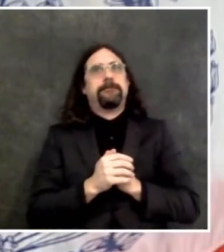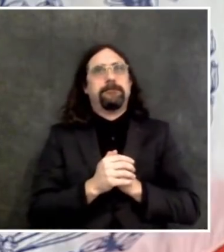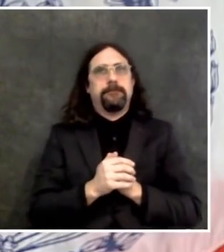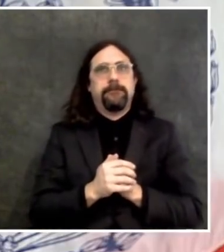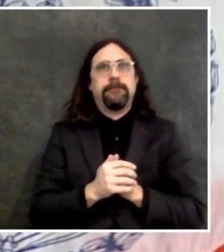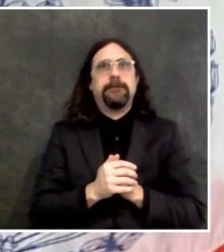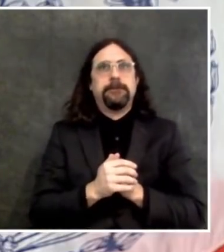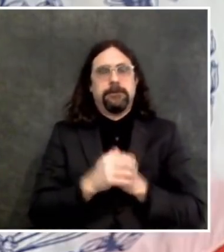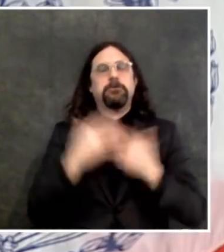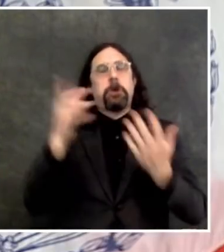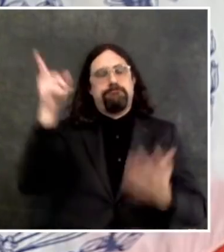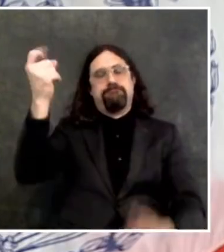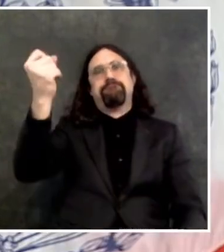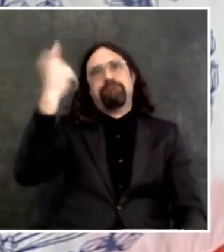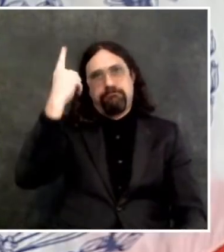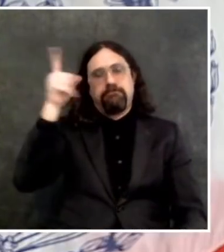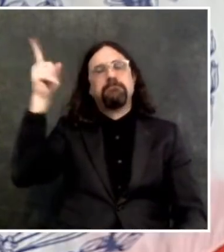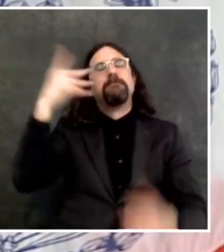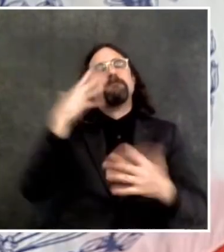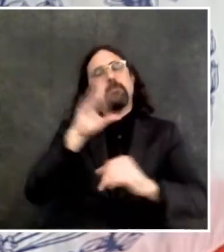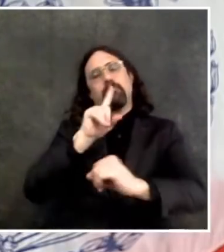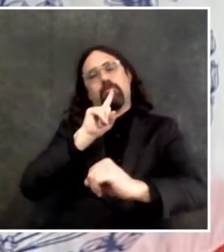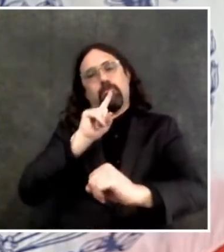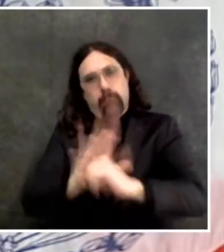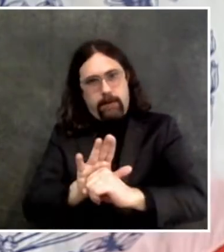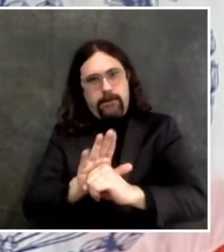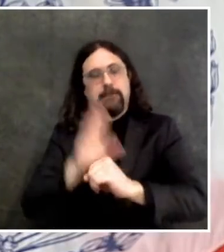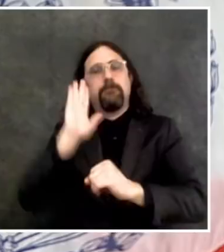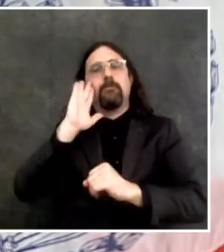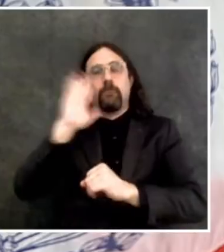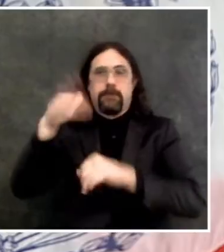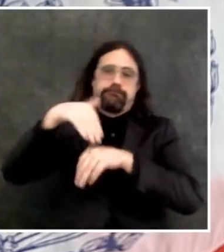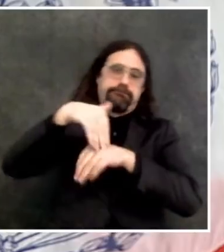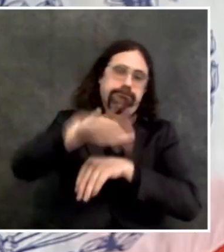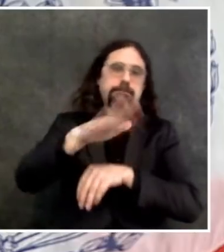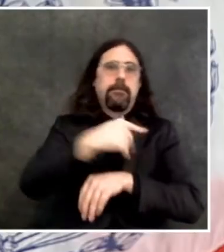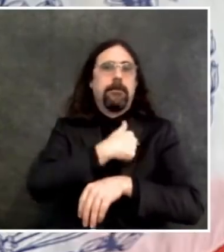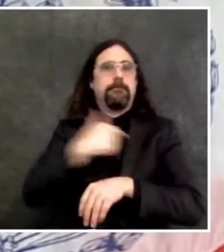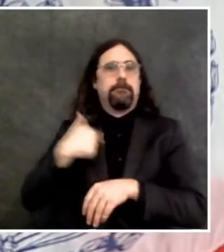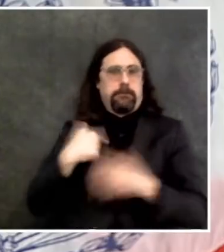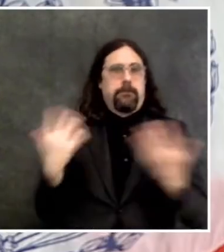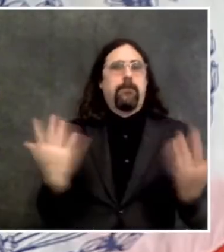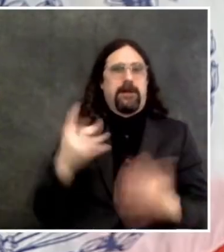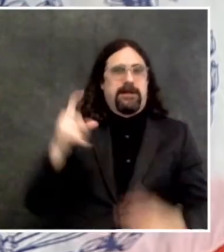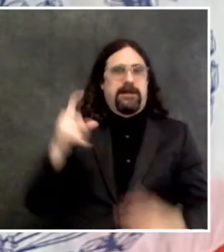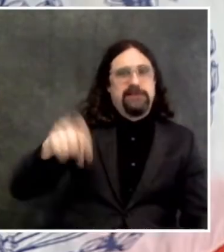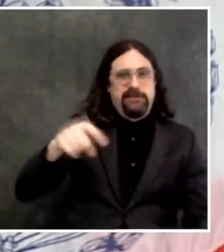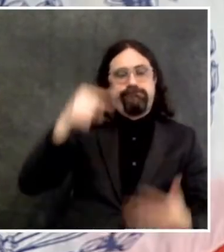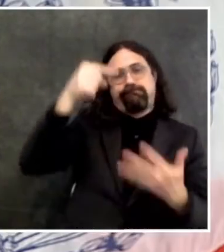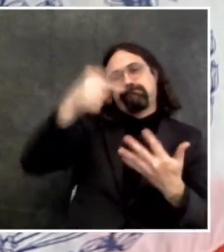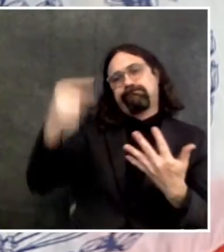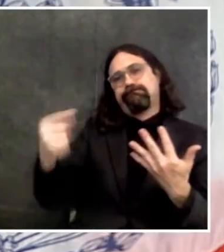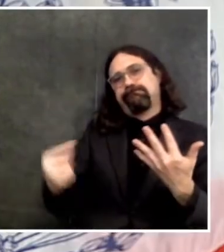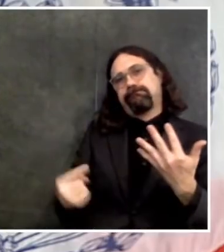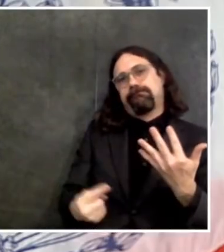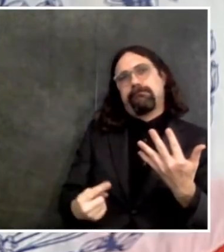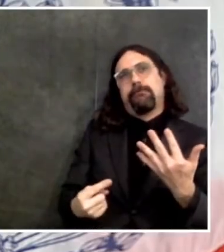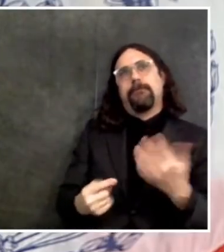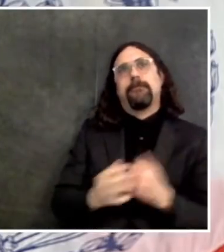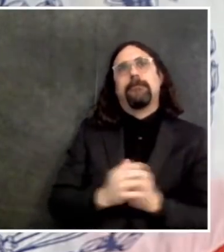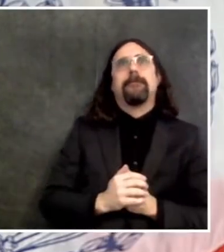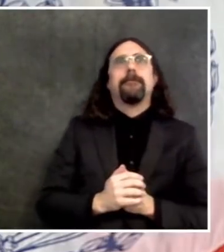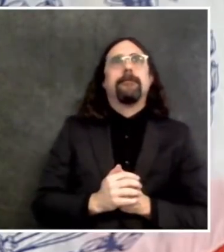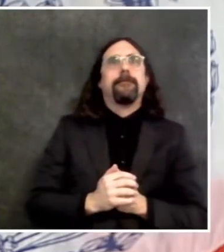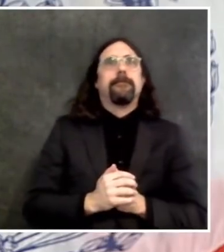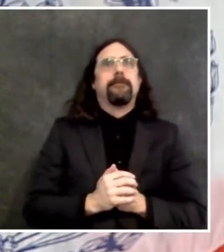help. And I really appreciate the conversation because it was detailed and it was sober about the facts. But